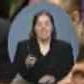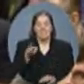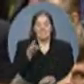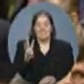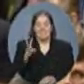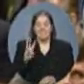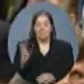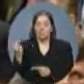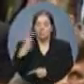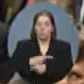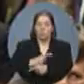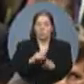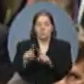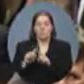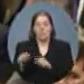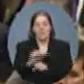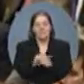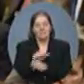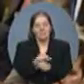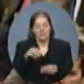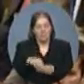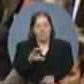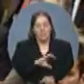December 6, the National Day of Remembrance on Action on Violence.